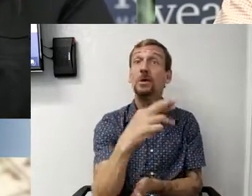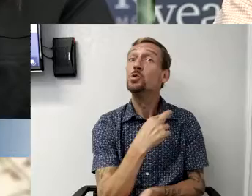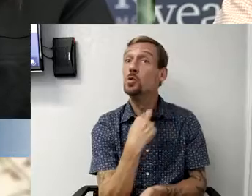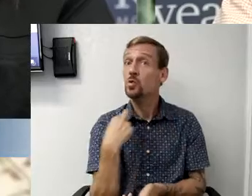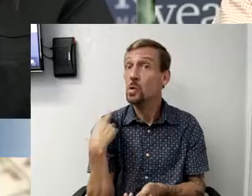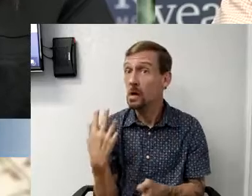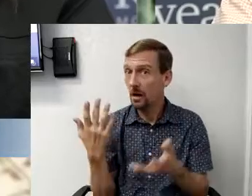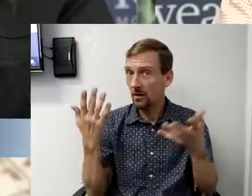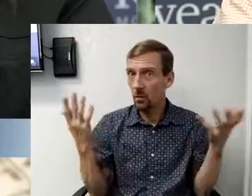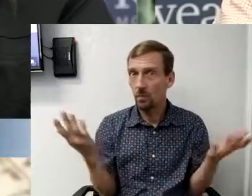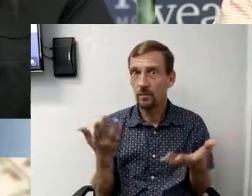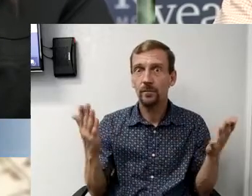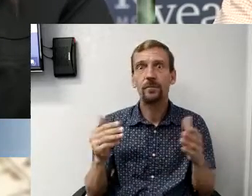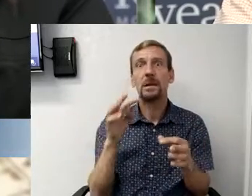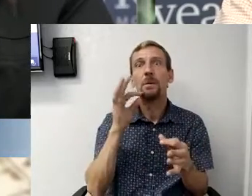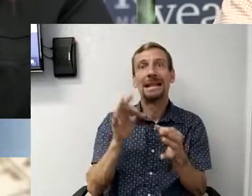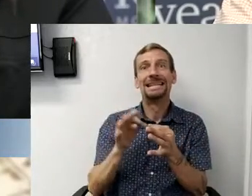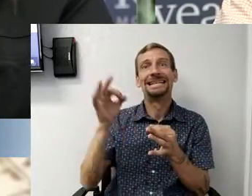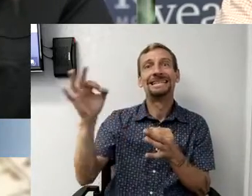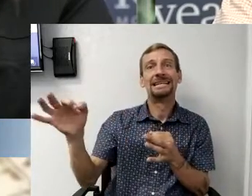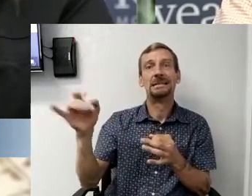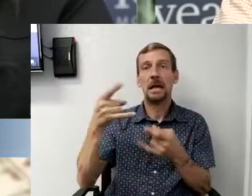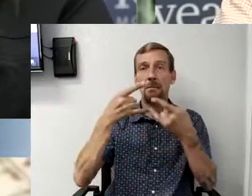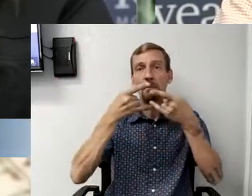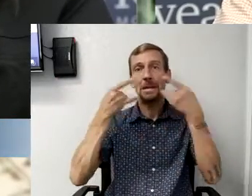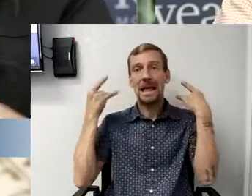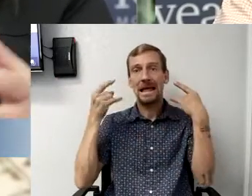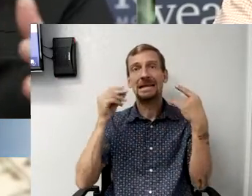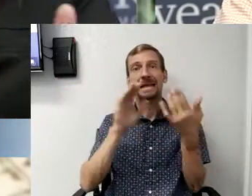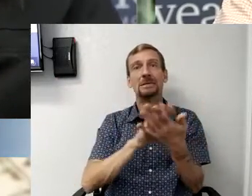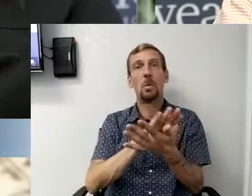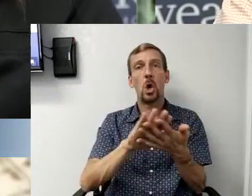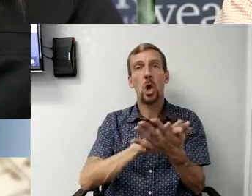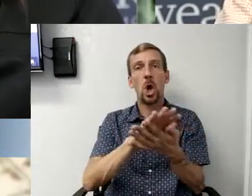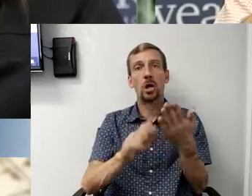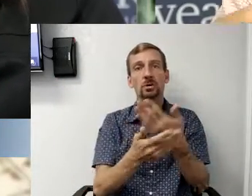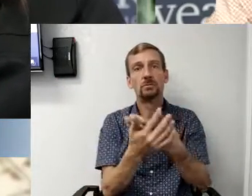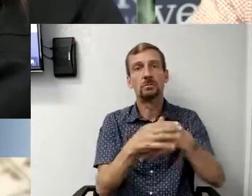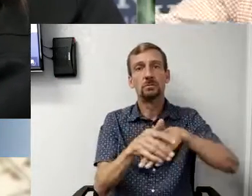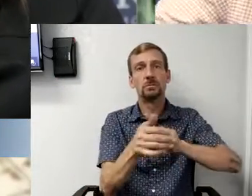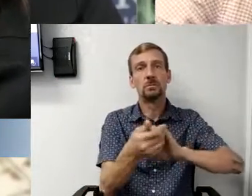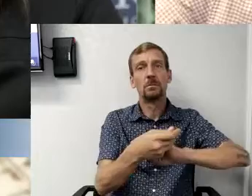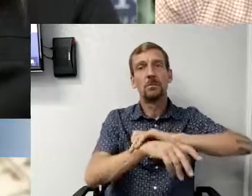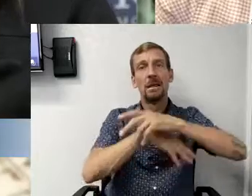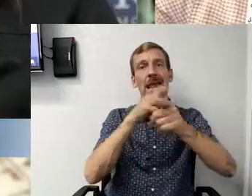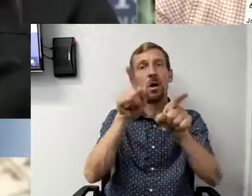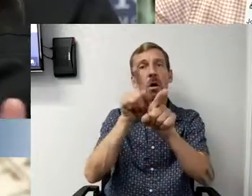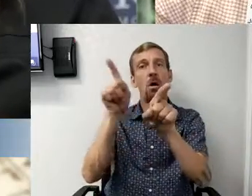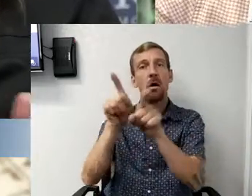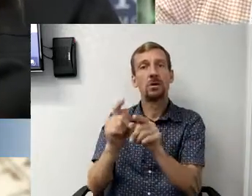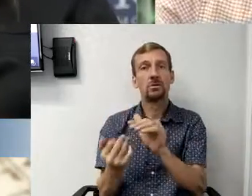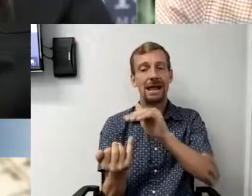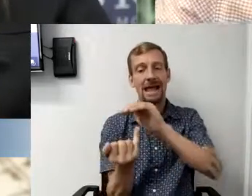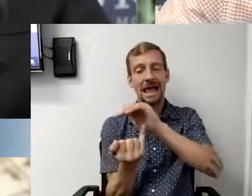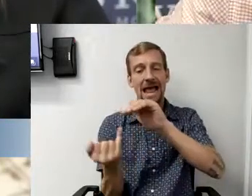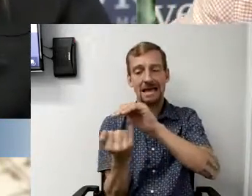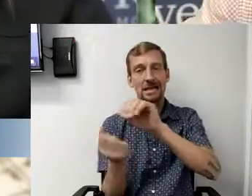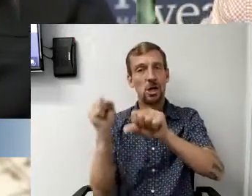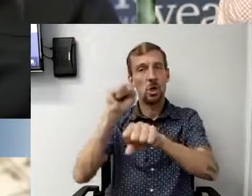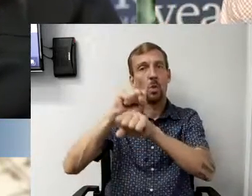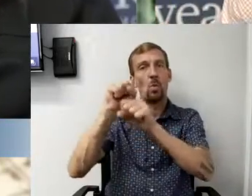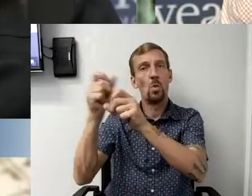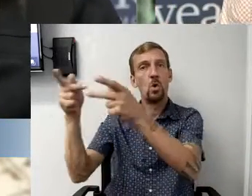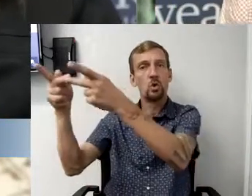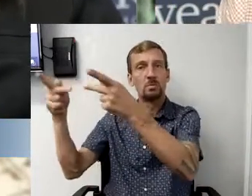place, are the distancing, the masking, and the frequent cleaning, and the isolated workspaces, so students aren't working with each